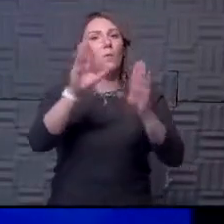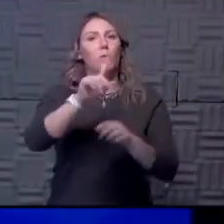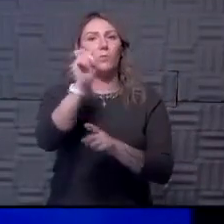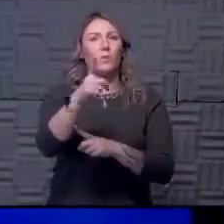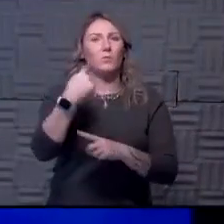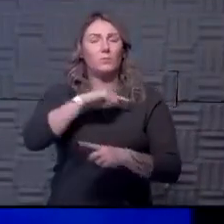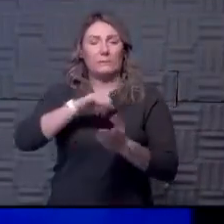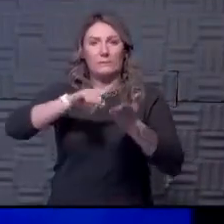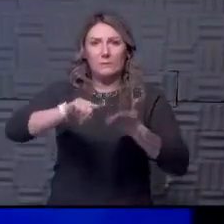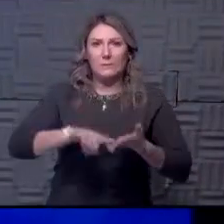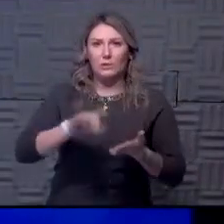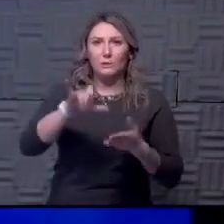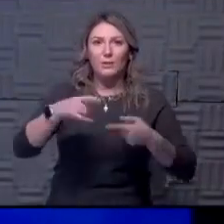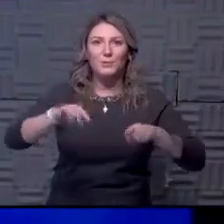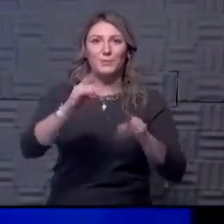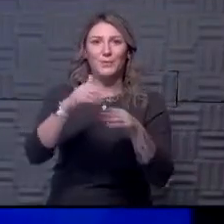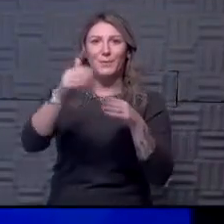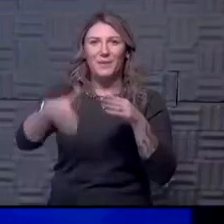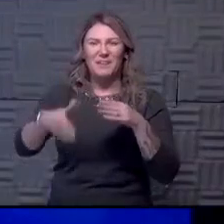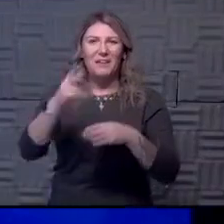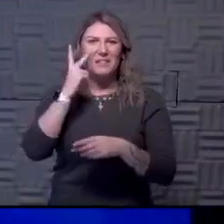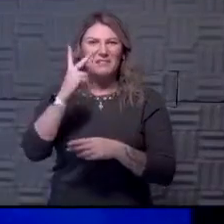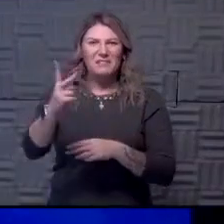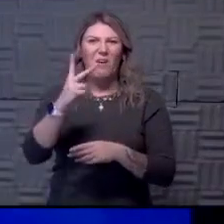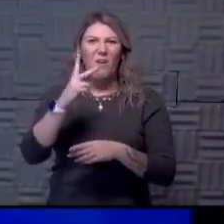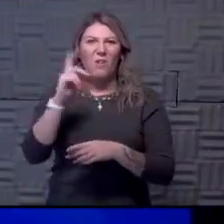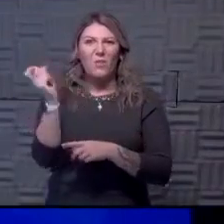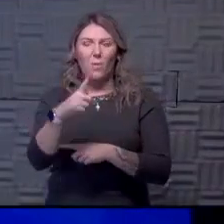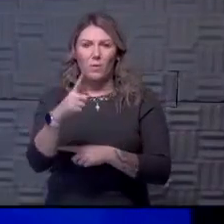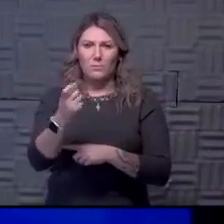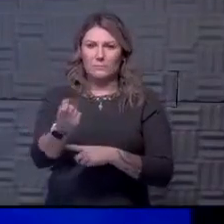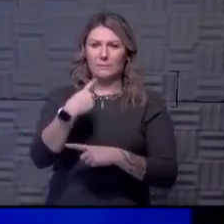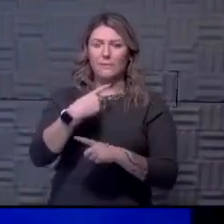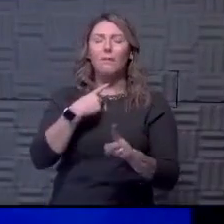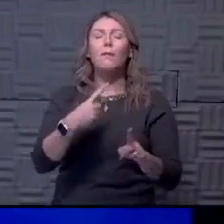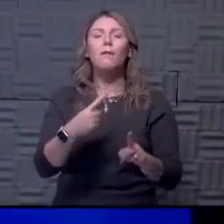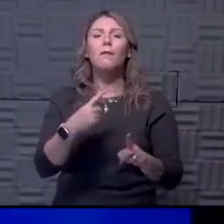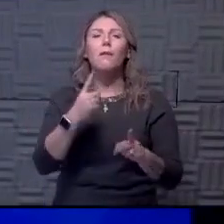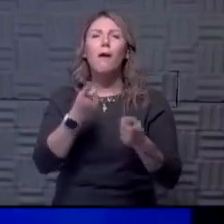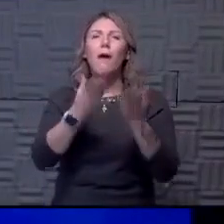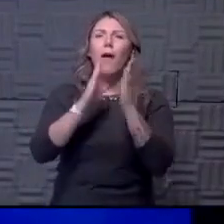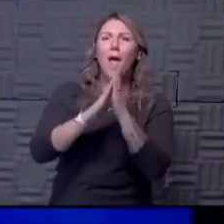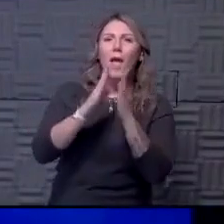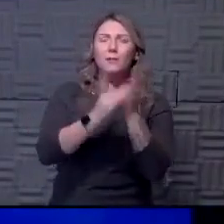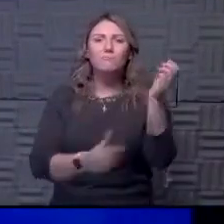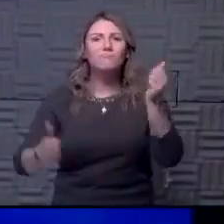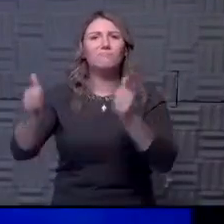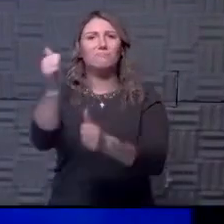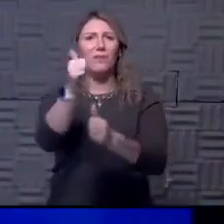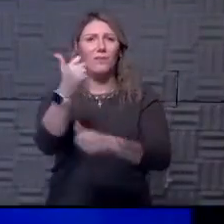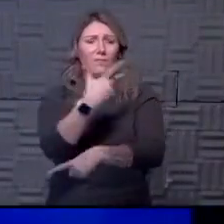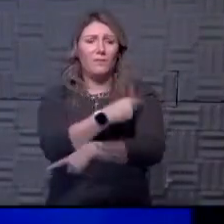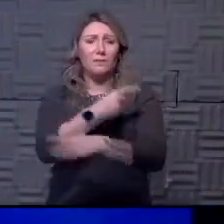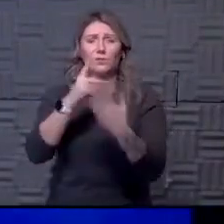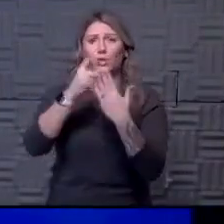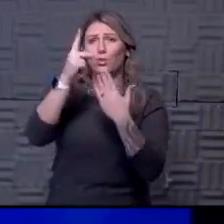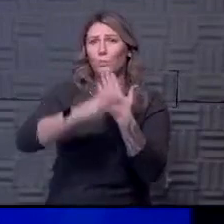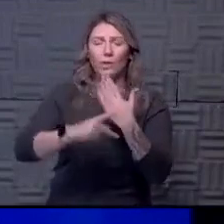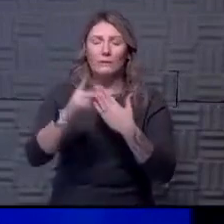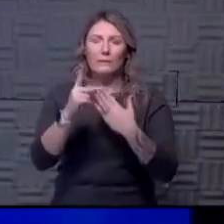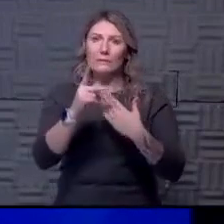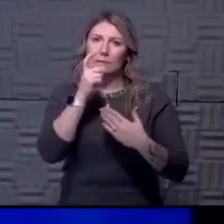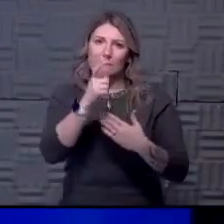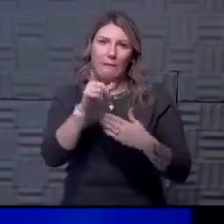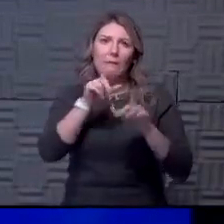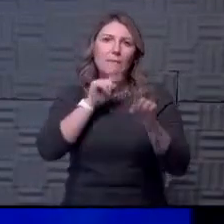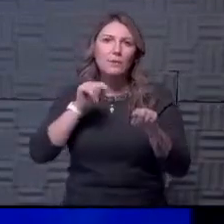weekend because I saw that question come in. I asked a couple of heads of our vaccination program, and I haven't found out the answer yet, so I still have to find out that